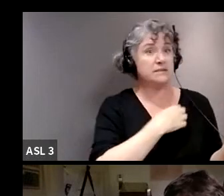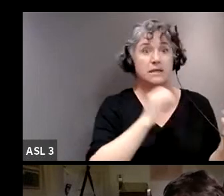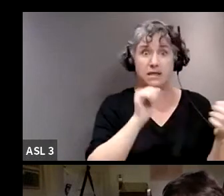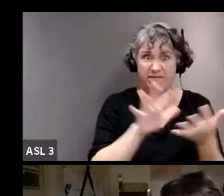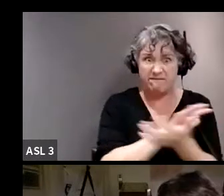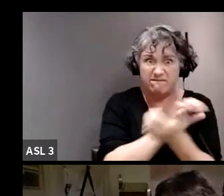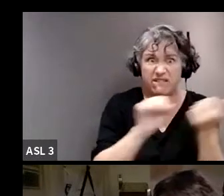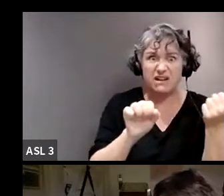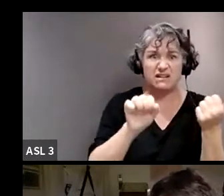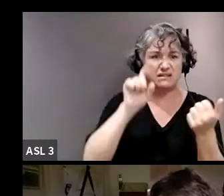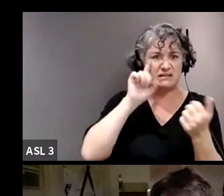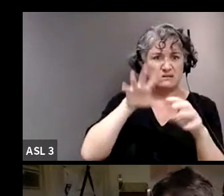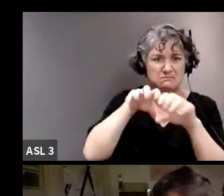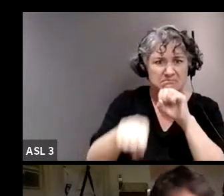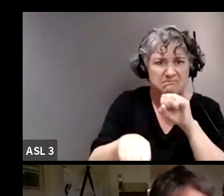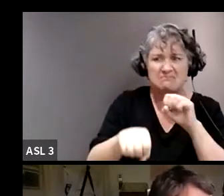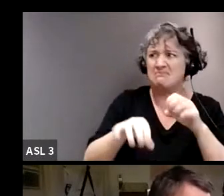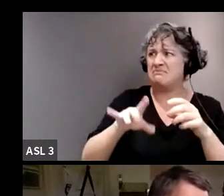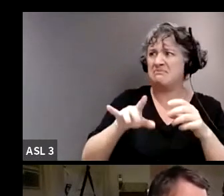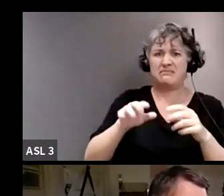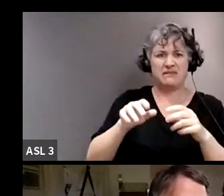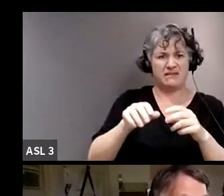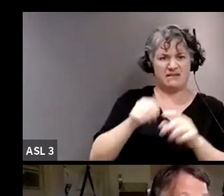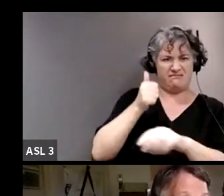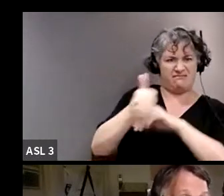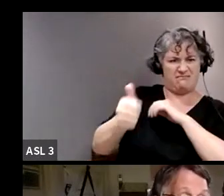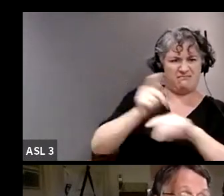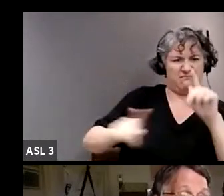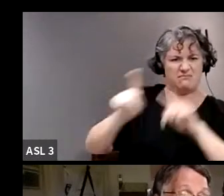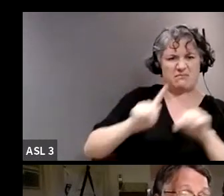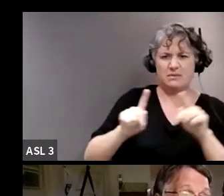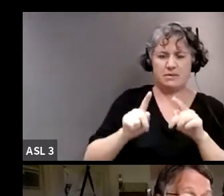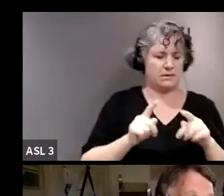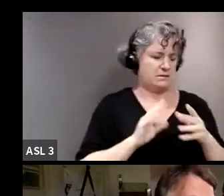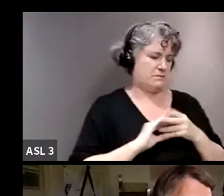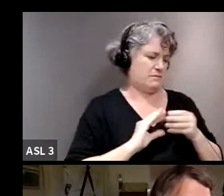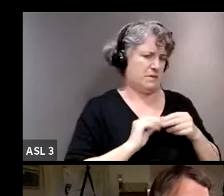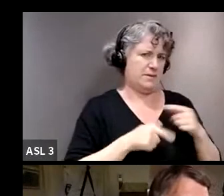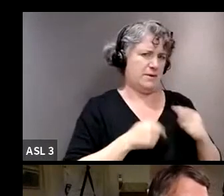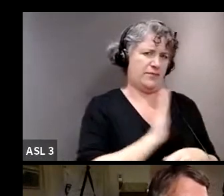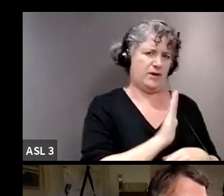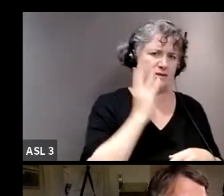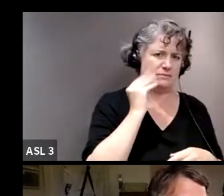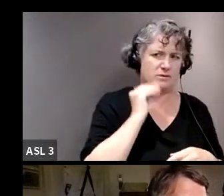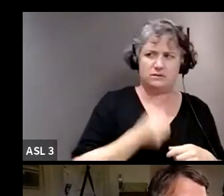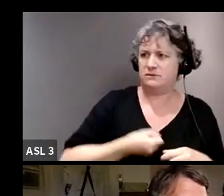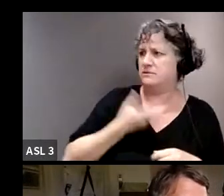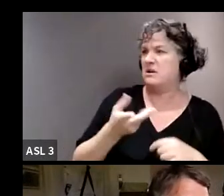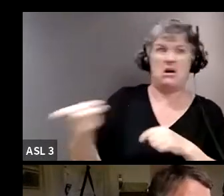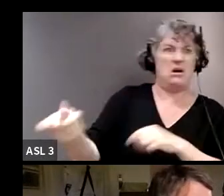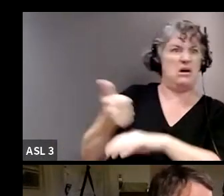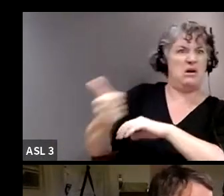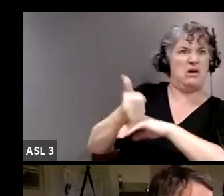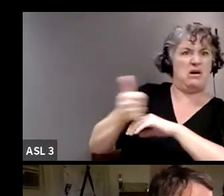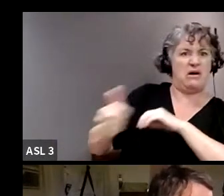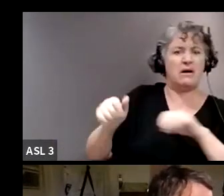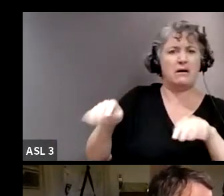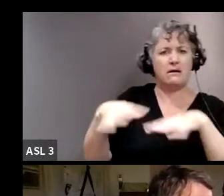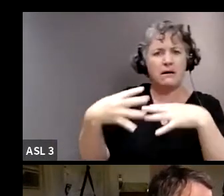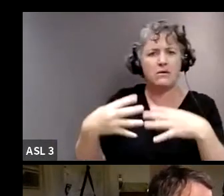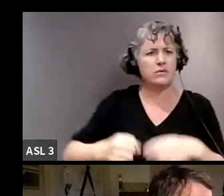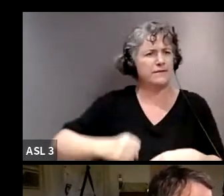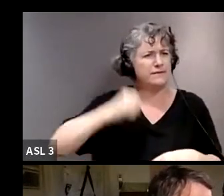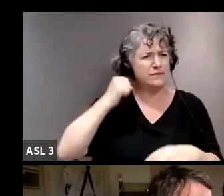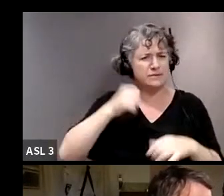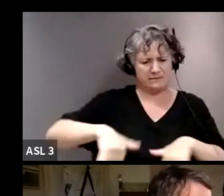violence can constantly gaslight residents while they speak intimately about their experiences refuse to enact a reasonable mandatory vaccination policy